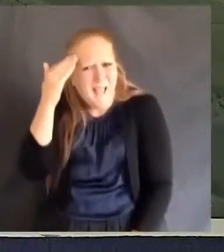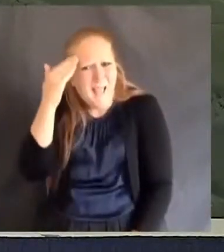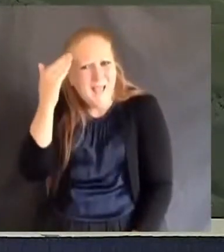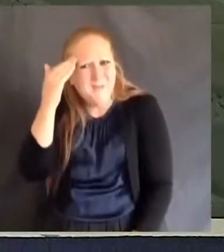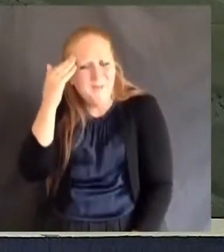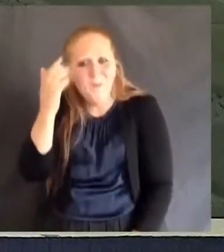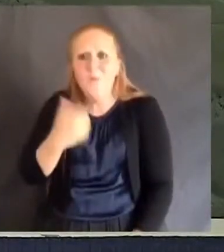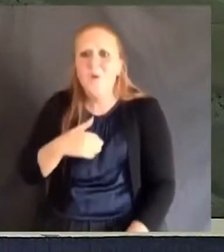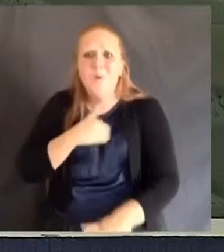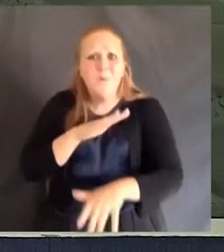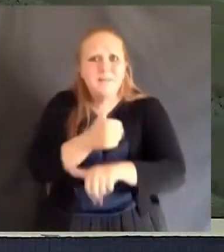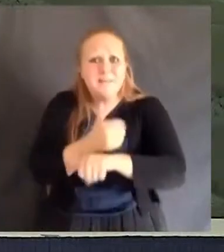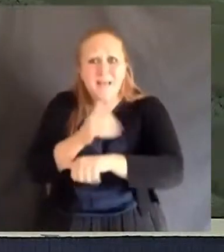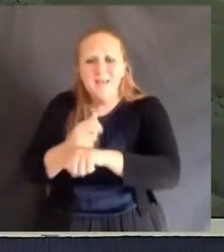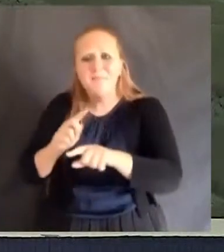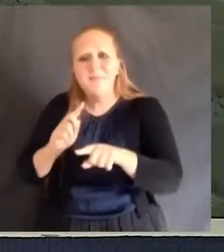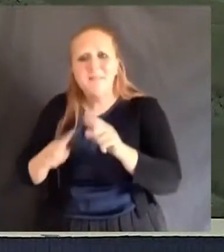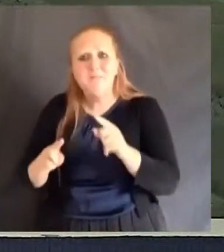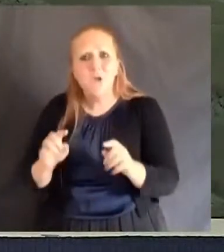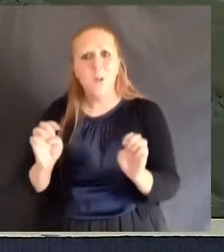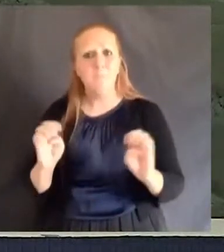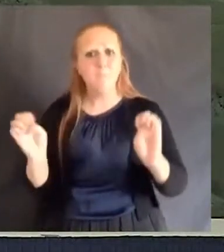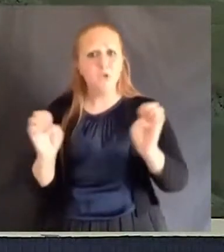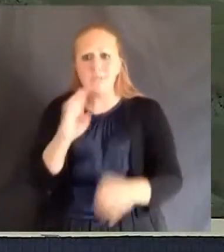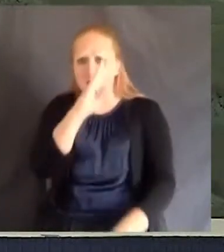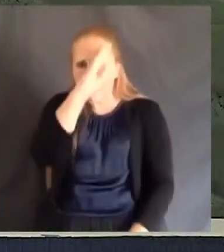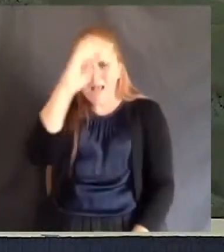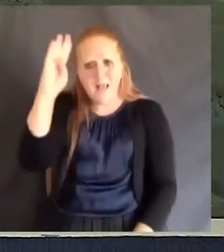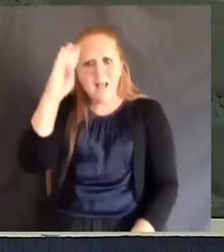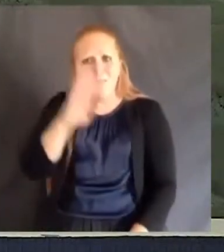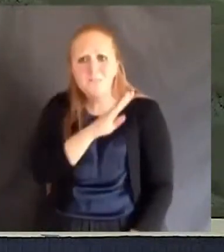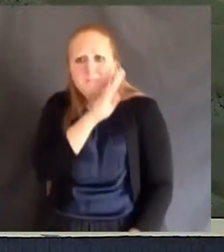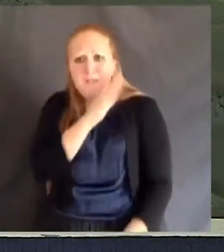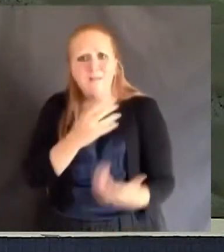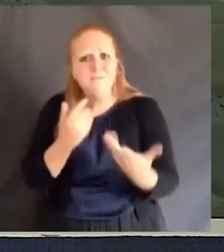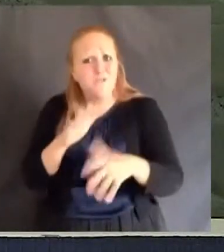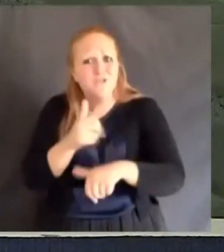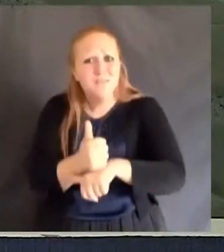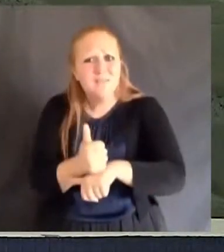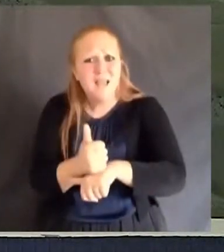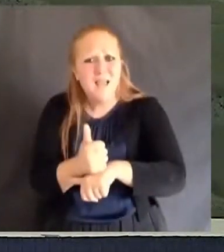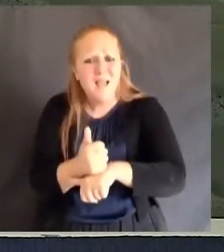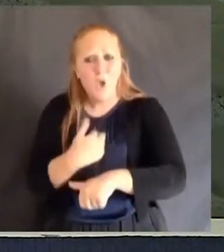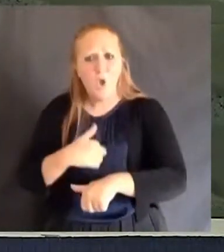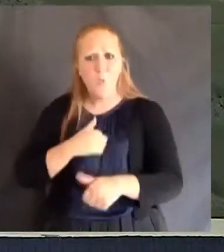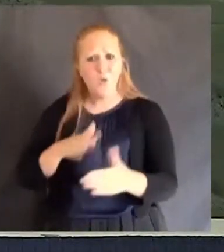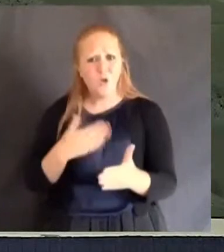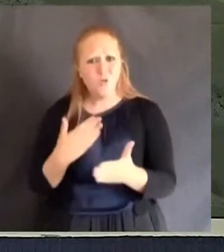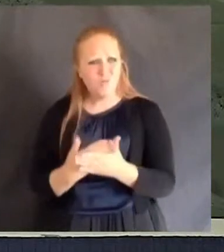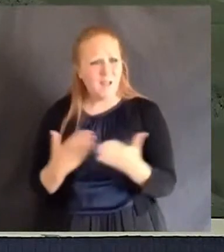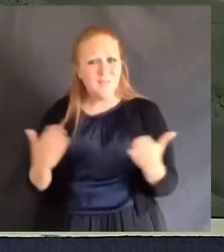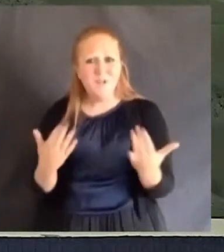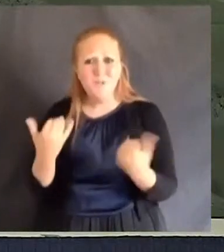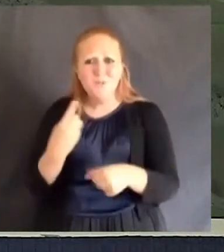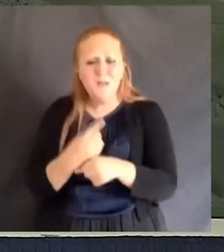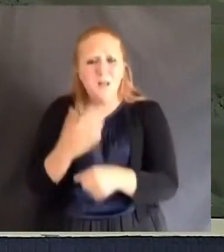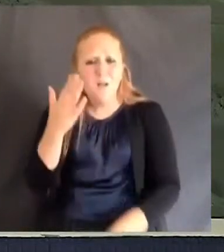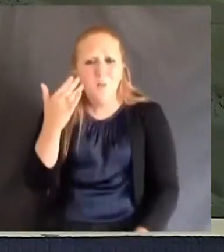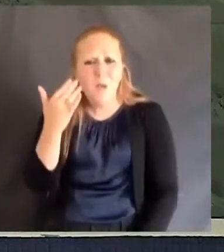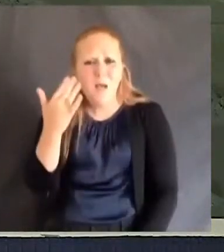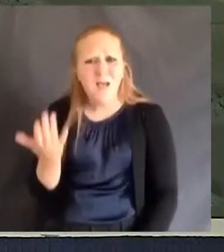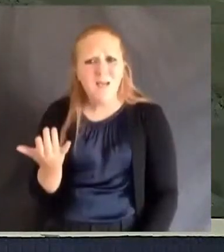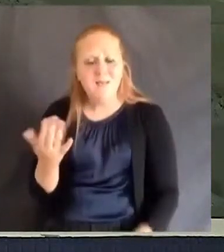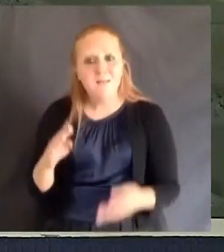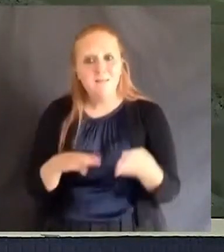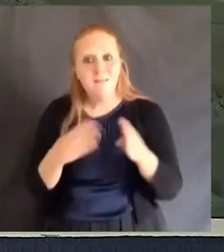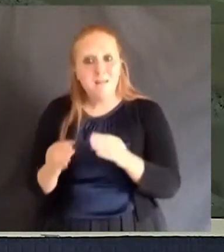campuses for emergency hospital beds. Why are we here? And why is the death rate going